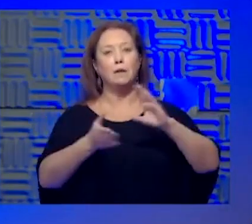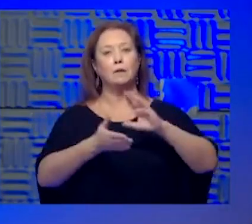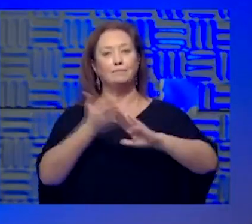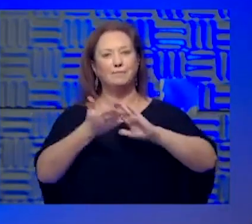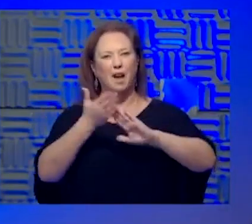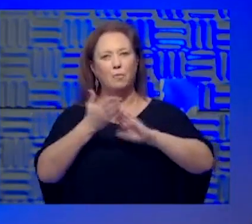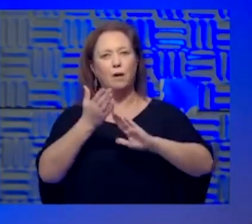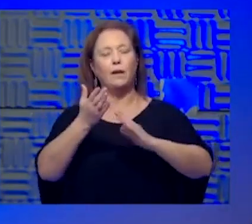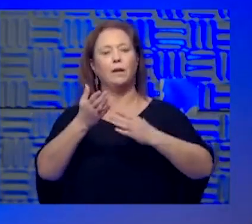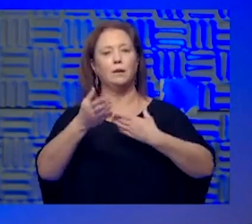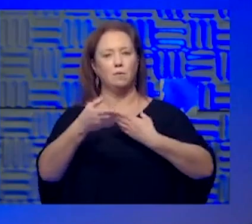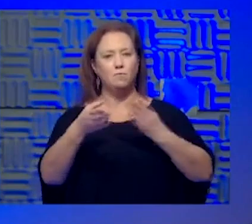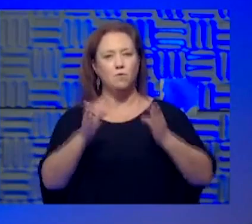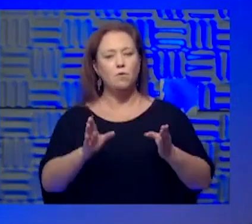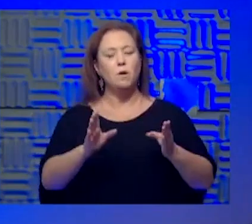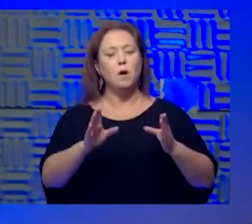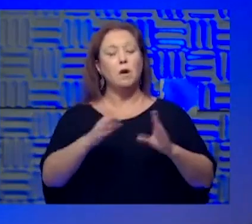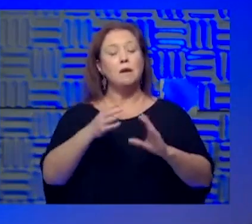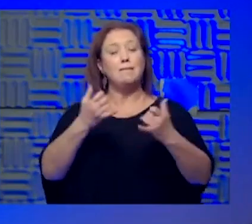we started to